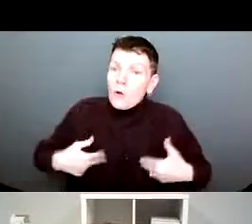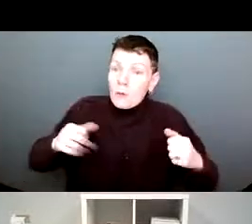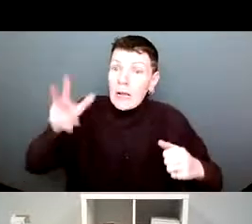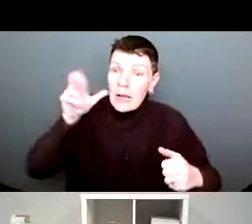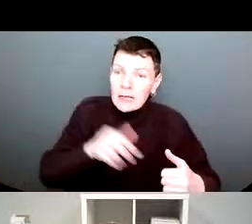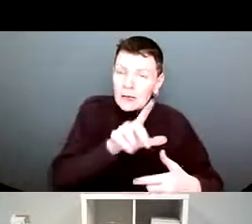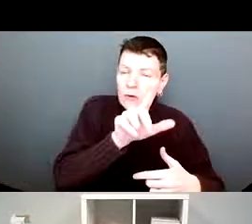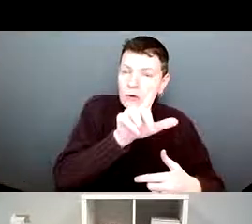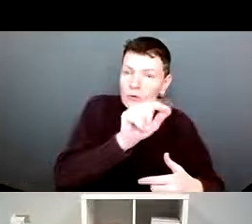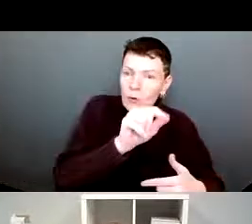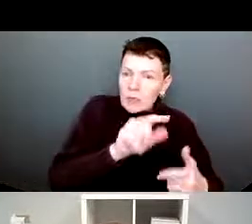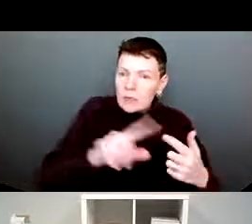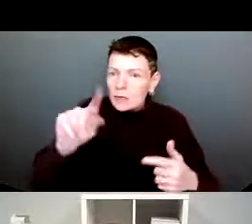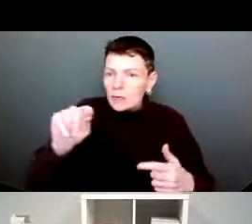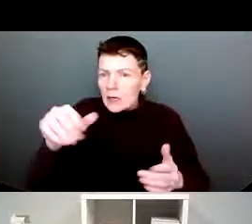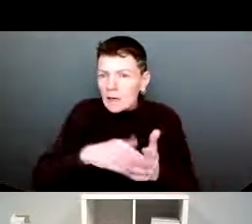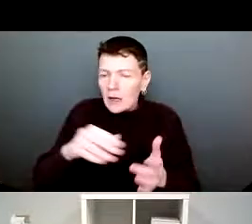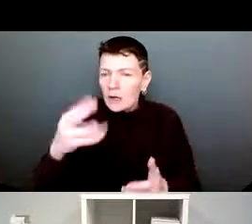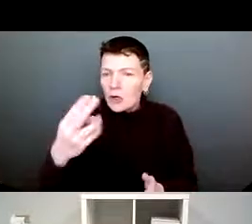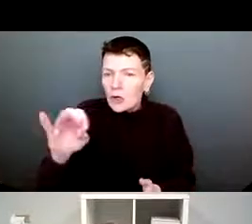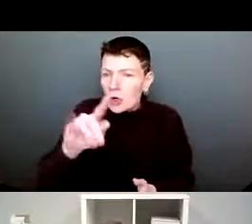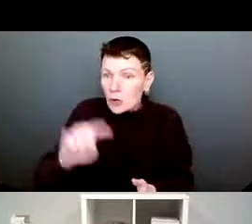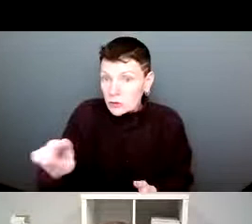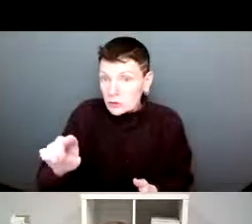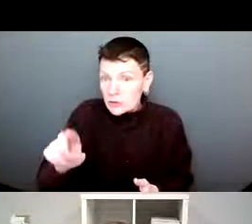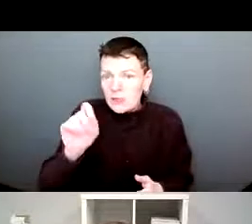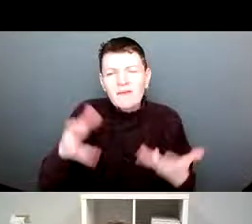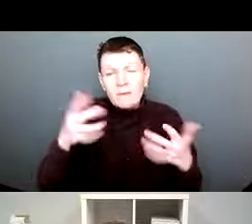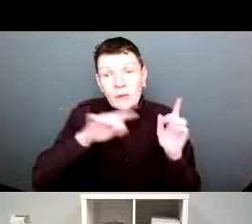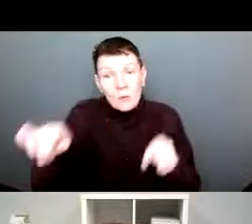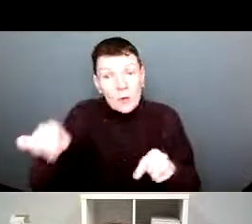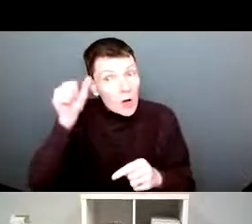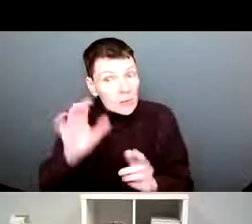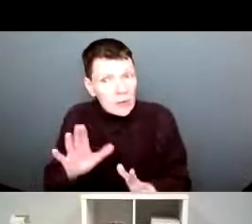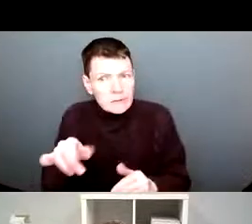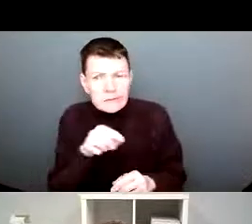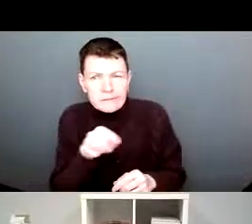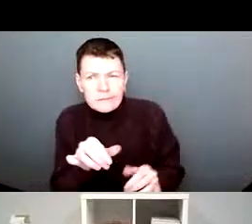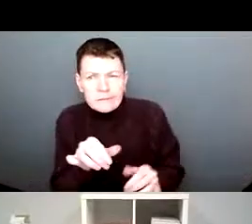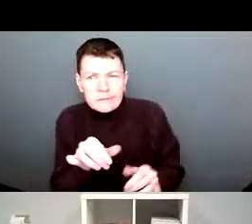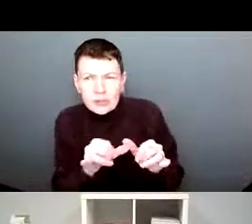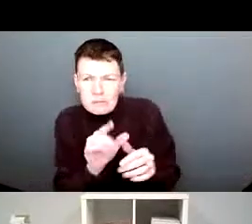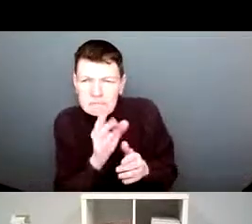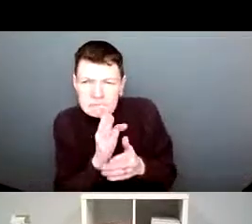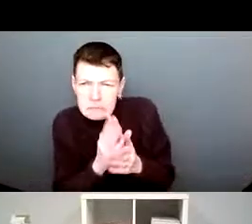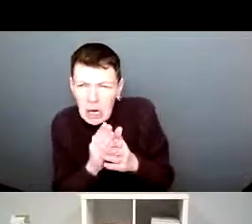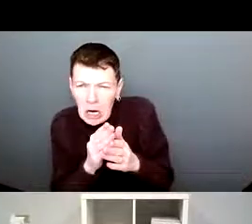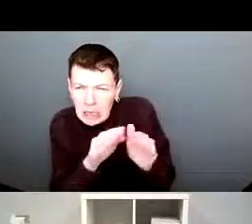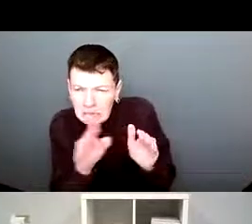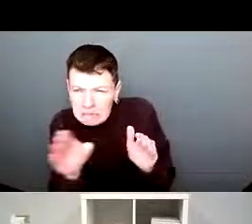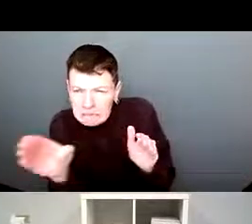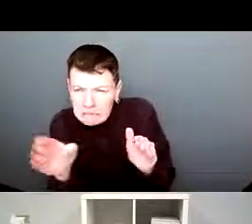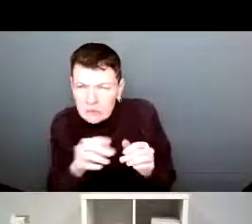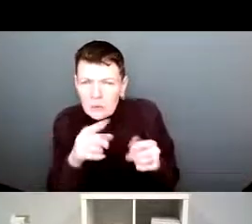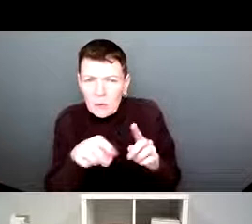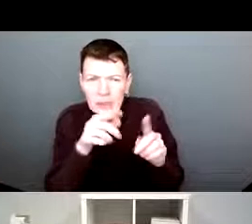to 20,000 hertz. If anyone's ever been to an audiologist, they only ever measure a subsection of those frequencies during a